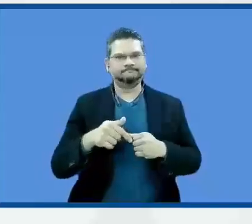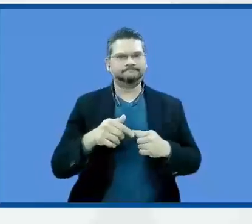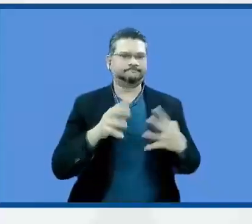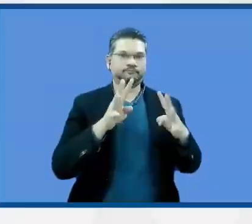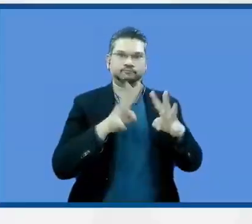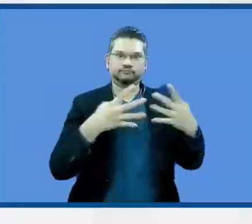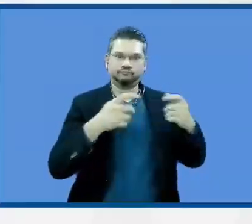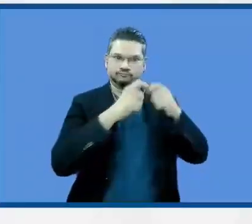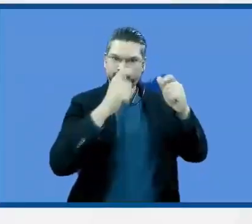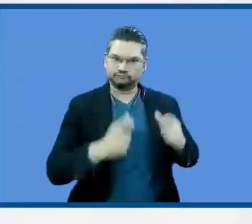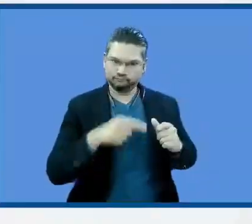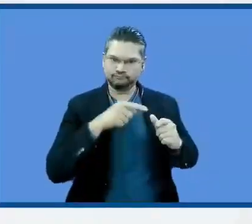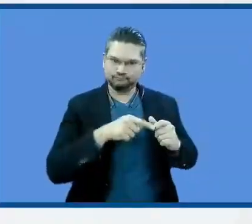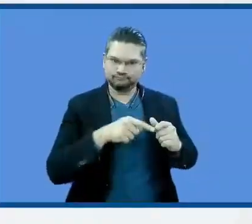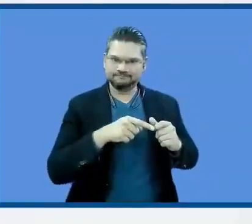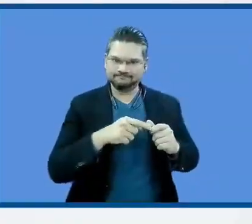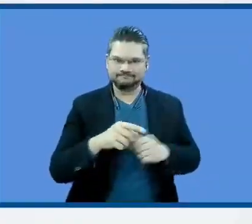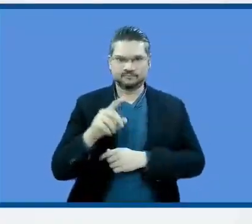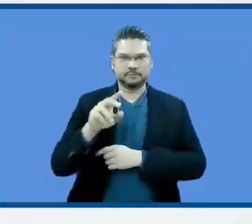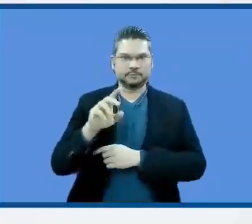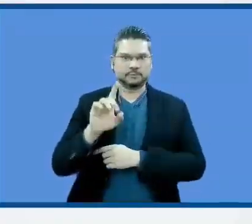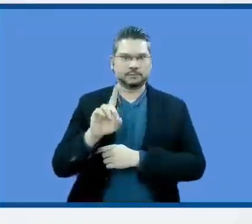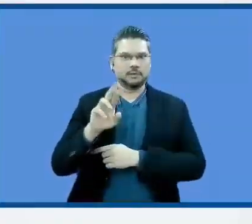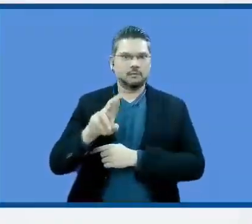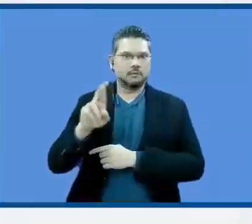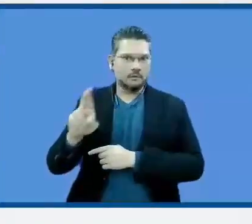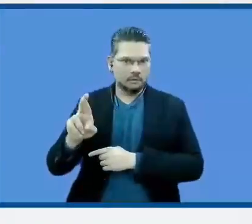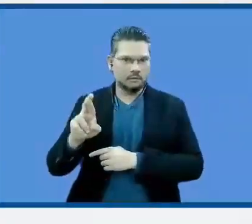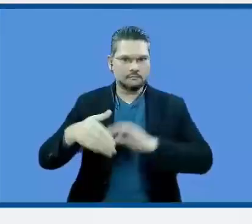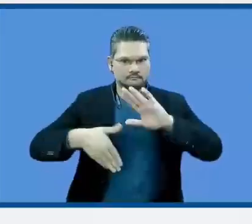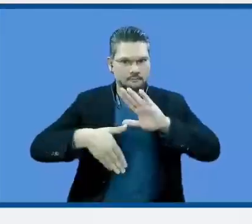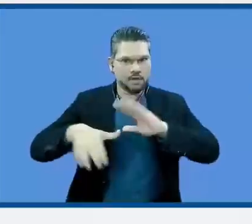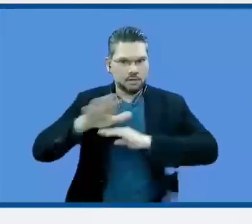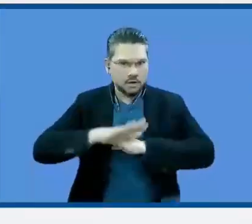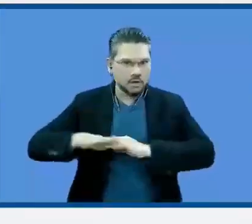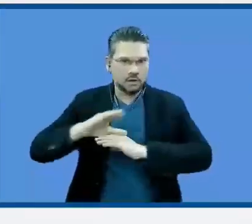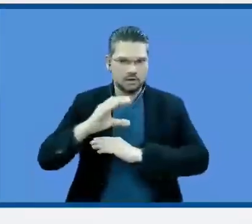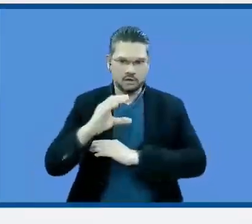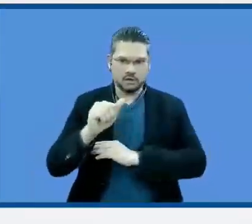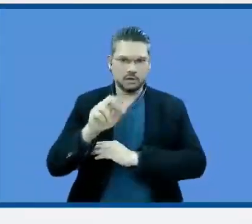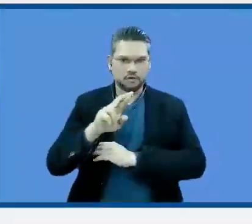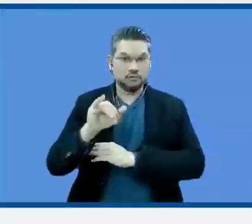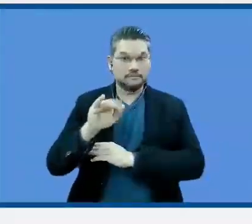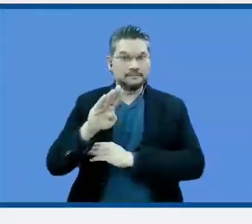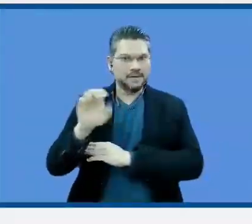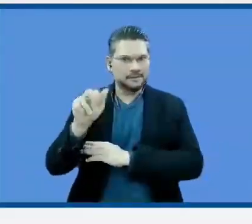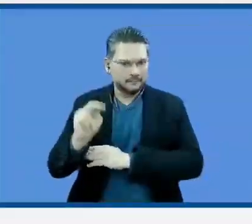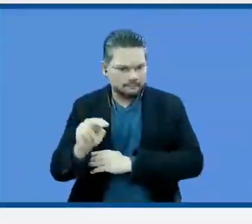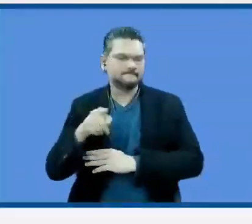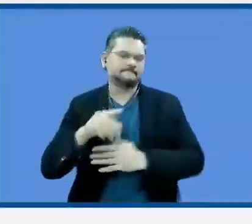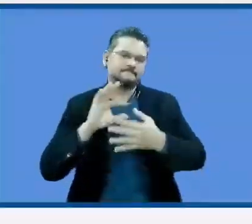Reduction in the Americas and the Caribbean. As you know, these regional